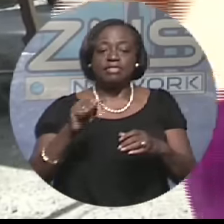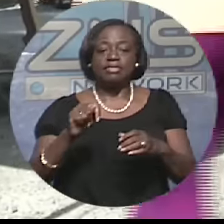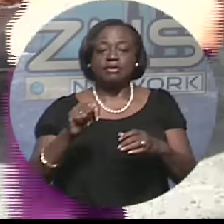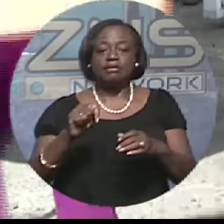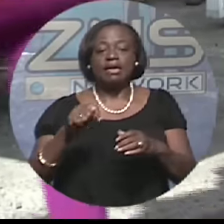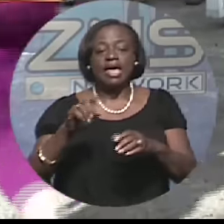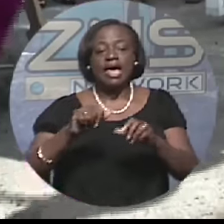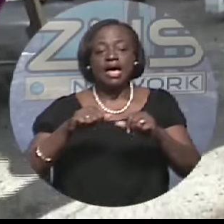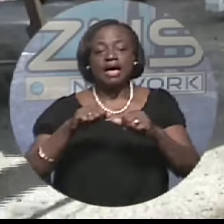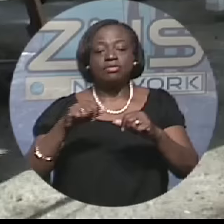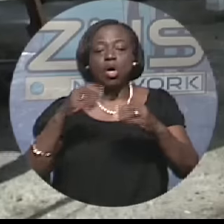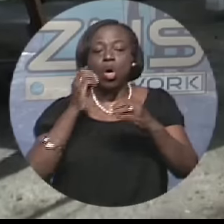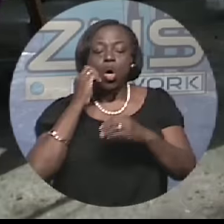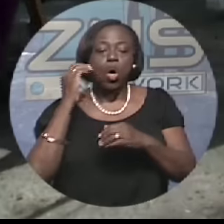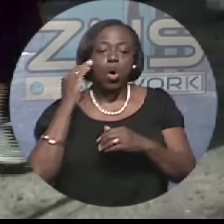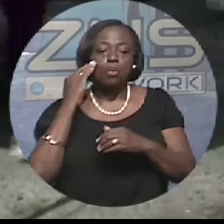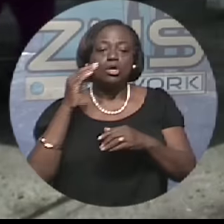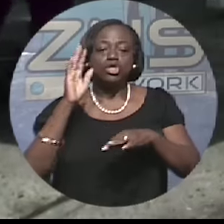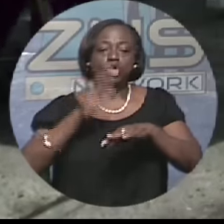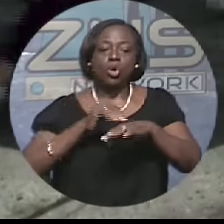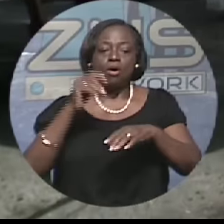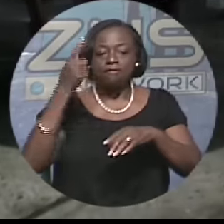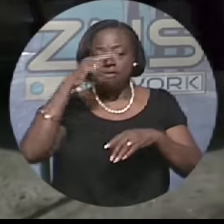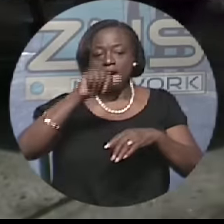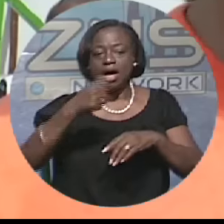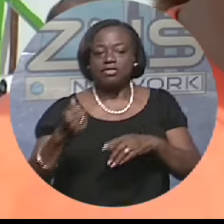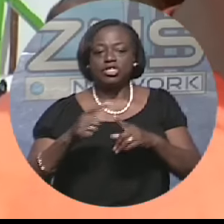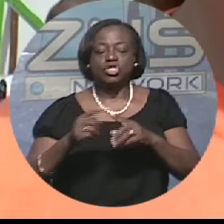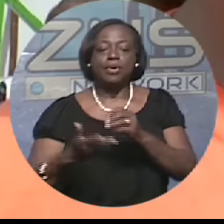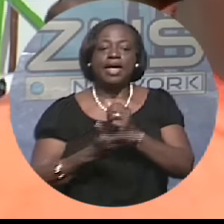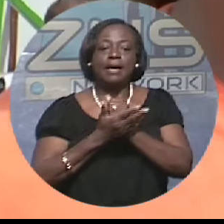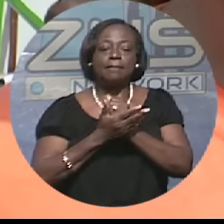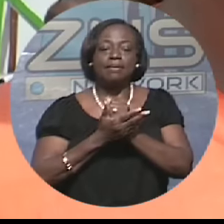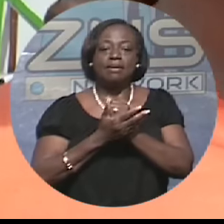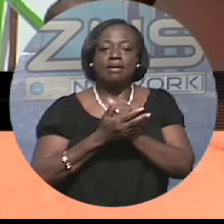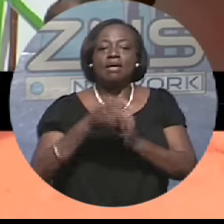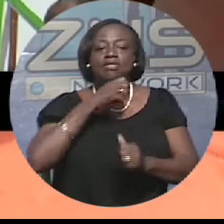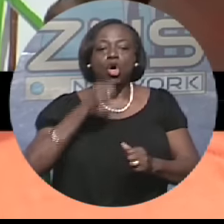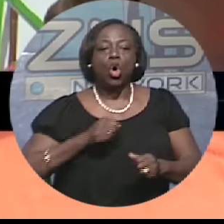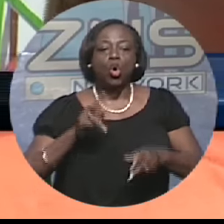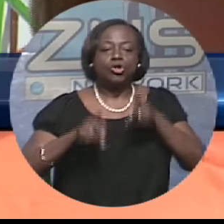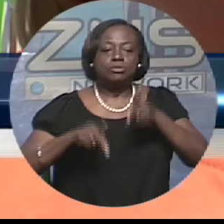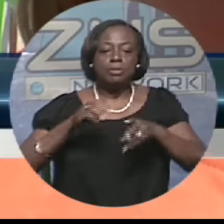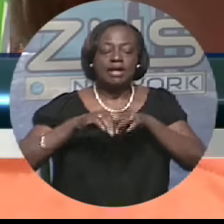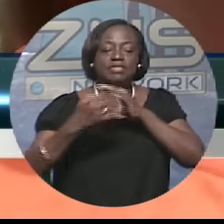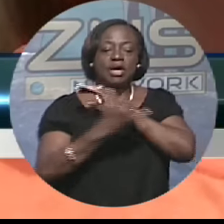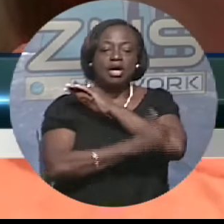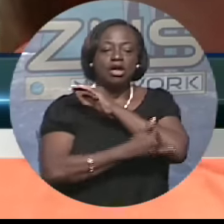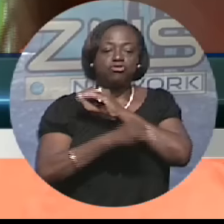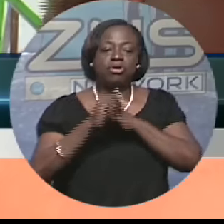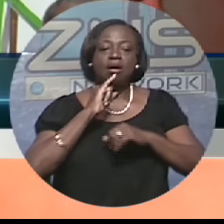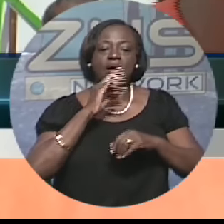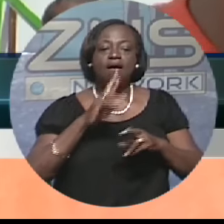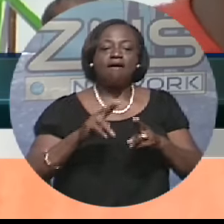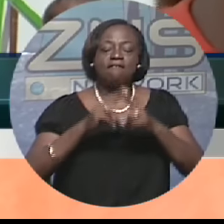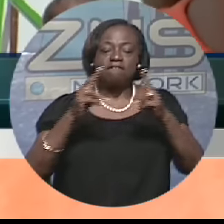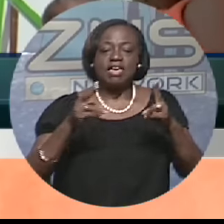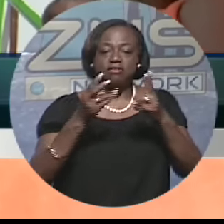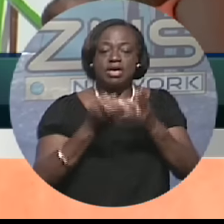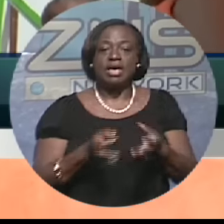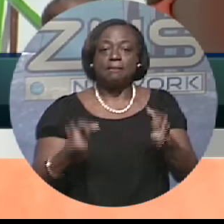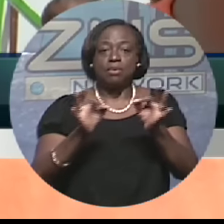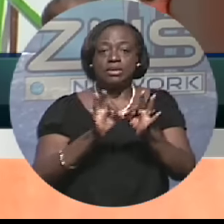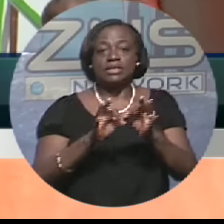corporate organizations to assist. Because the seniors in this country are a really important part of the country. You know, often